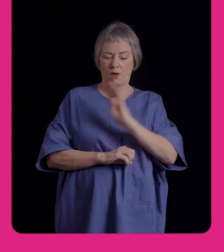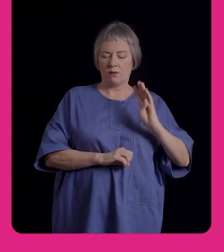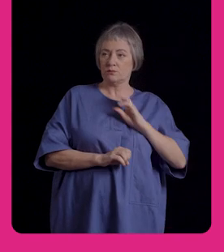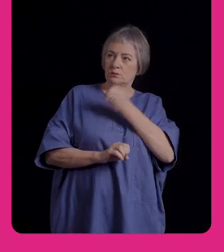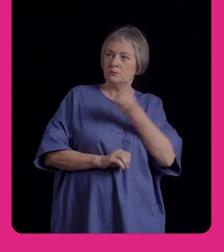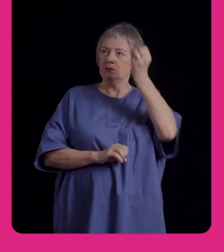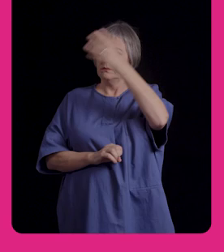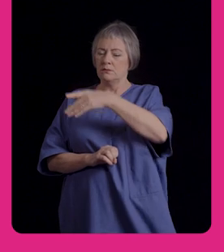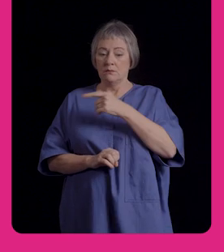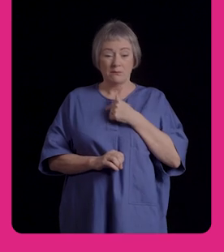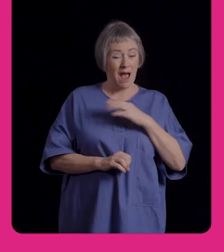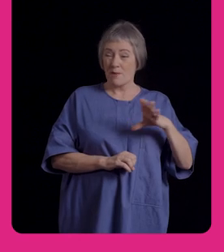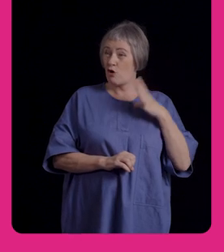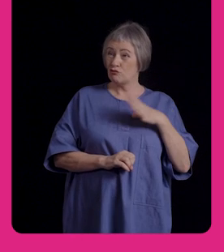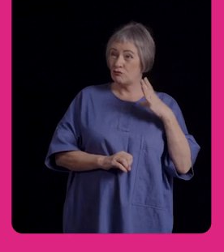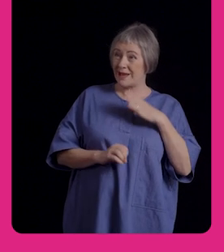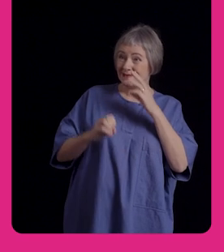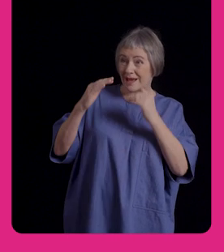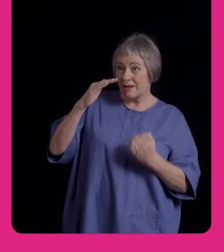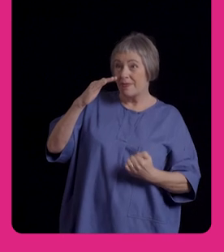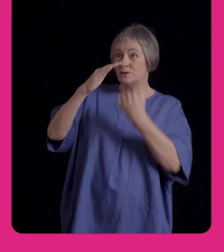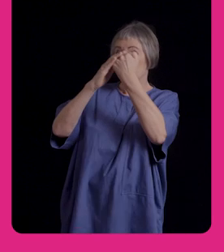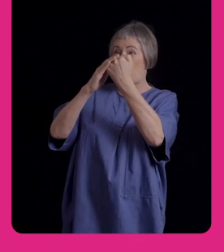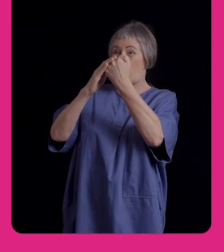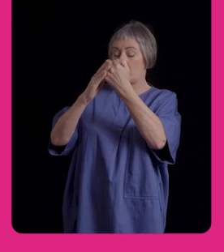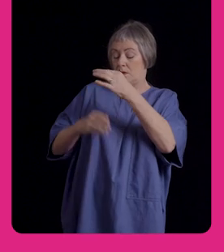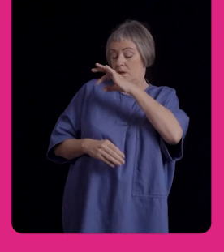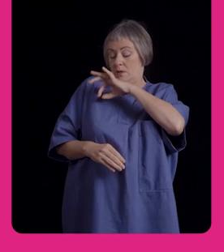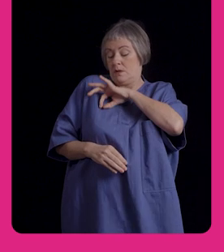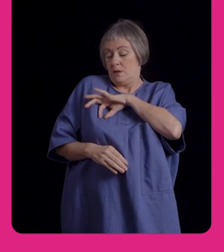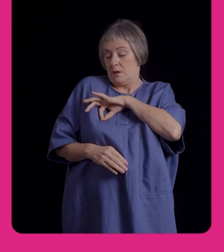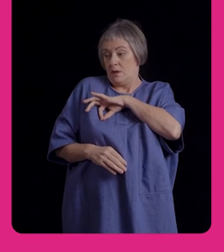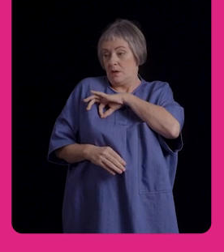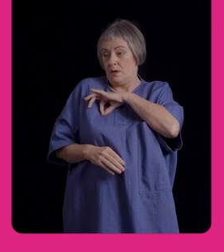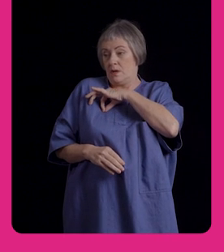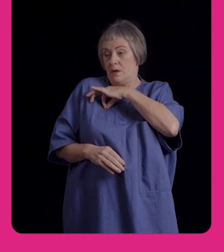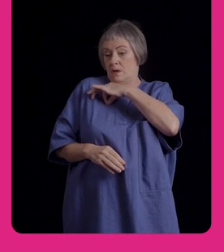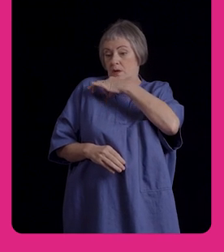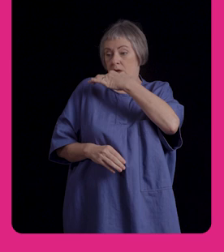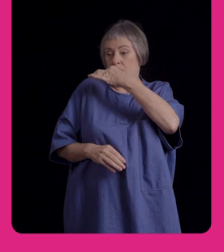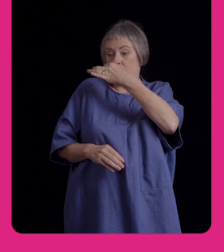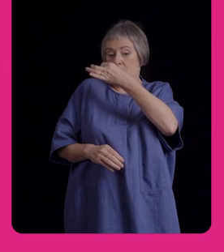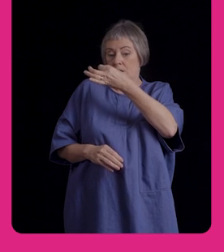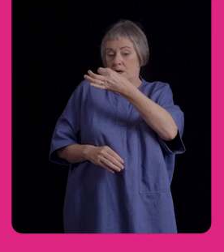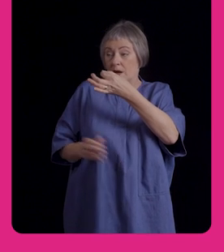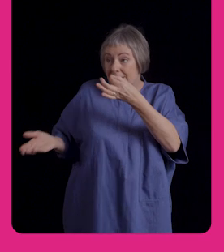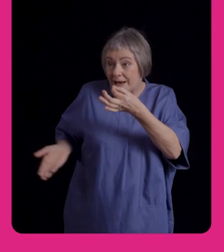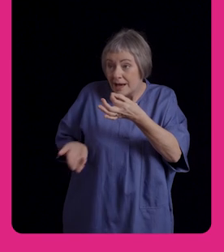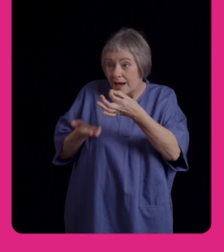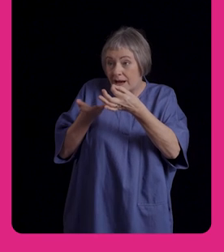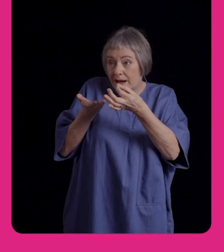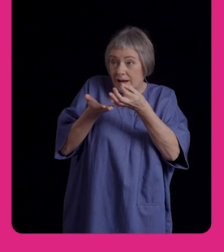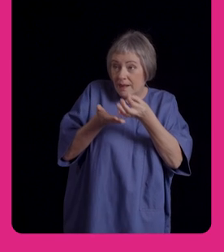toss Osborne first? Well, I'm already at the top, but I can't be seen yet. So I reach into my pocket and I gently and